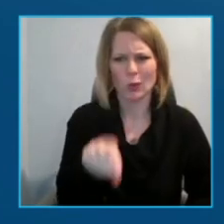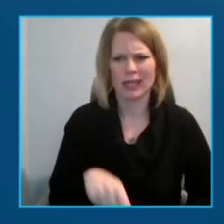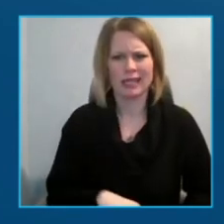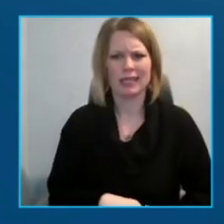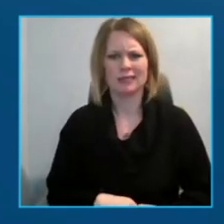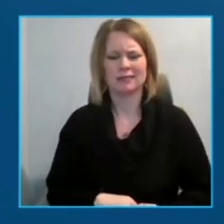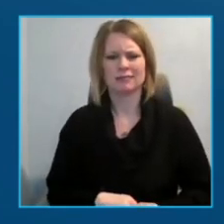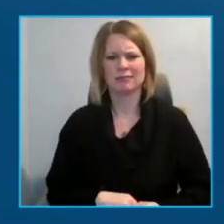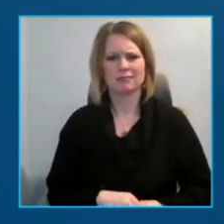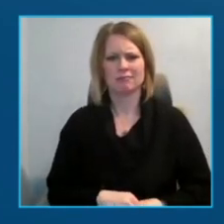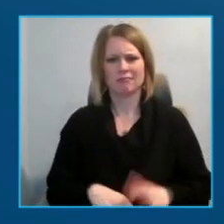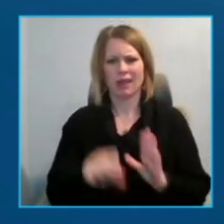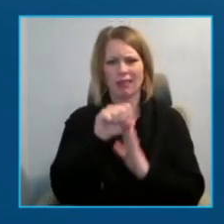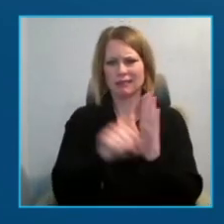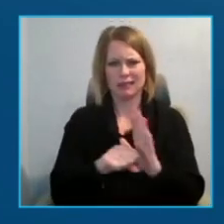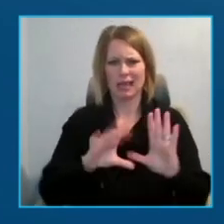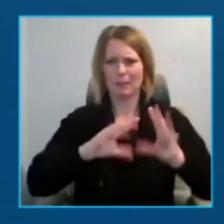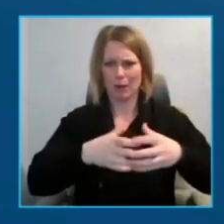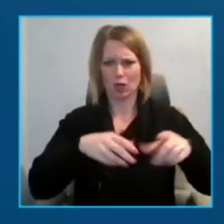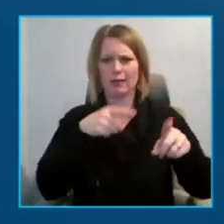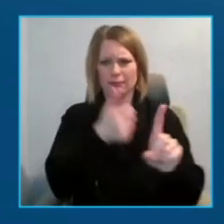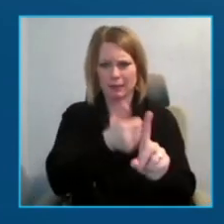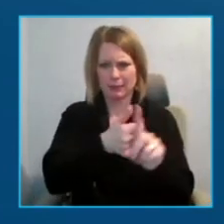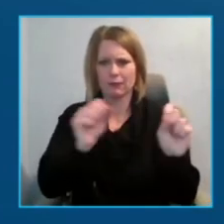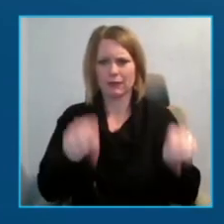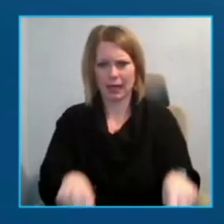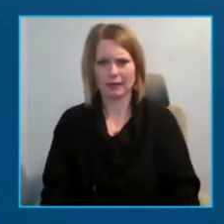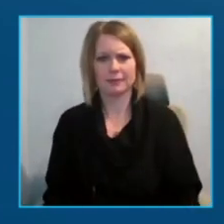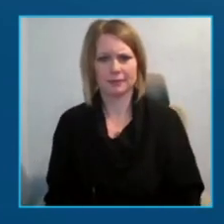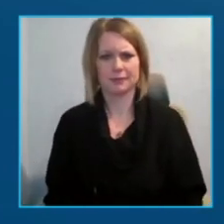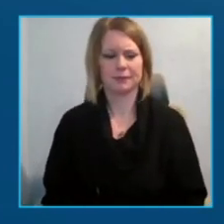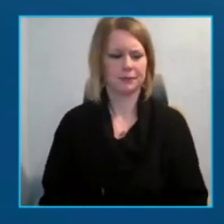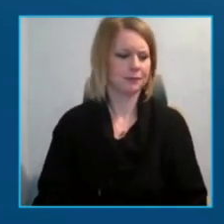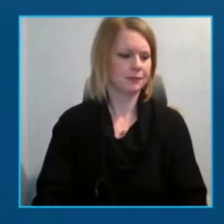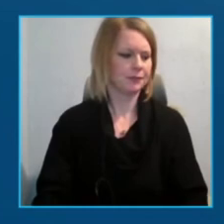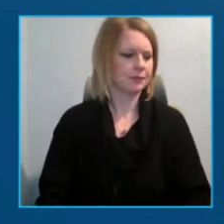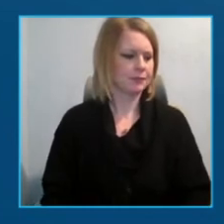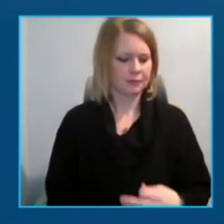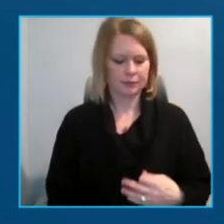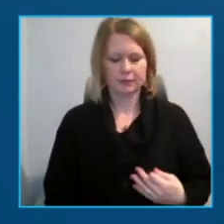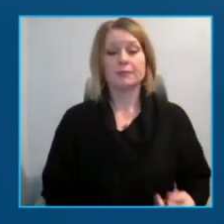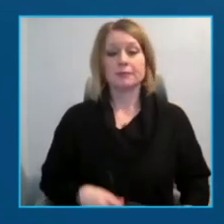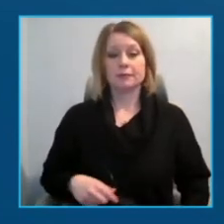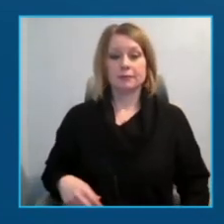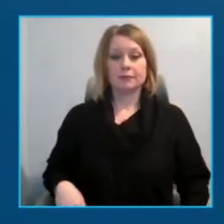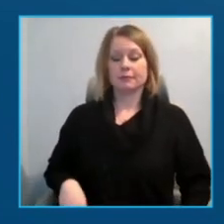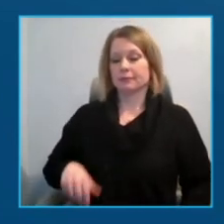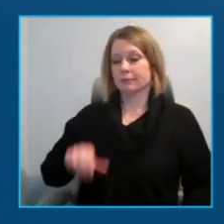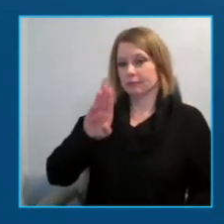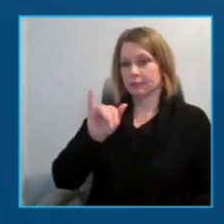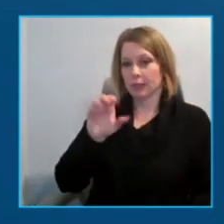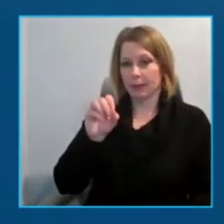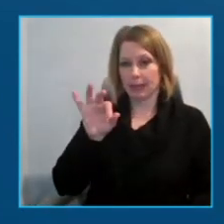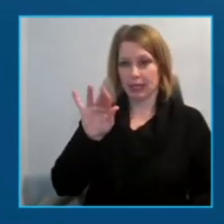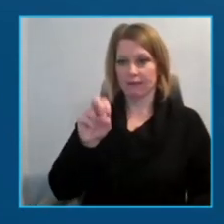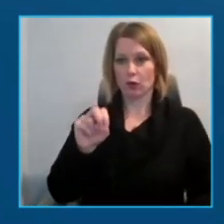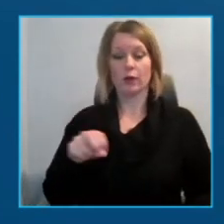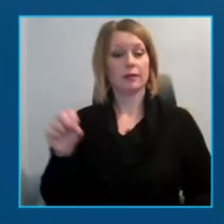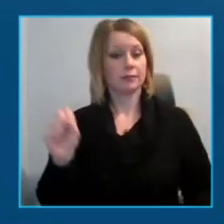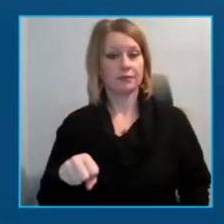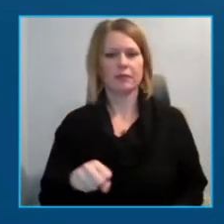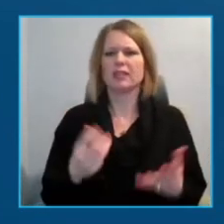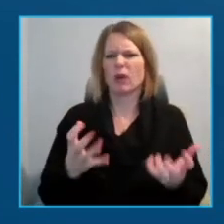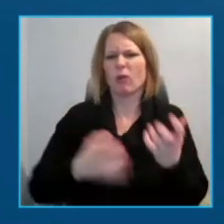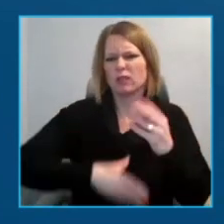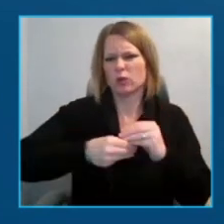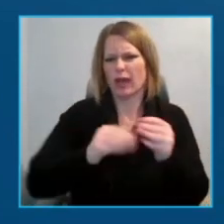out. Thanks. Ms. Balfour? I just want to say one thing. If you look at our bylaws